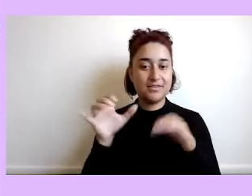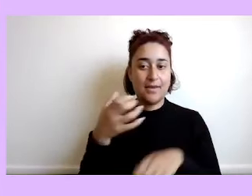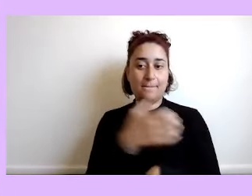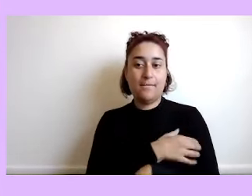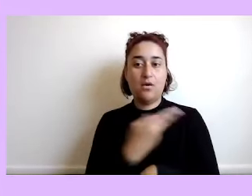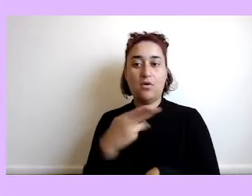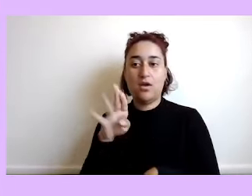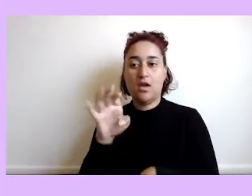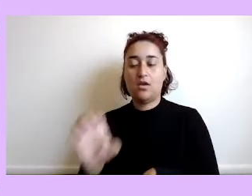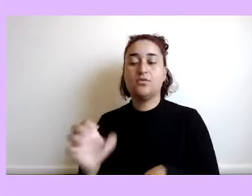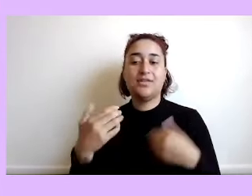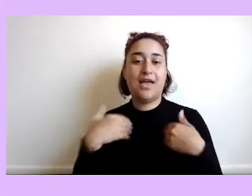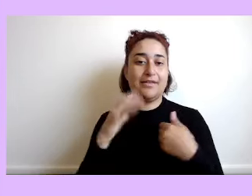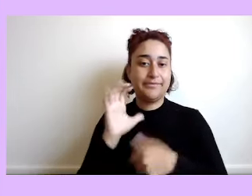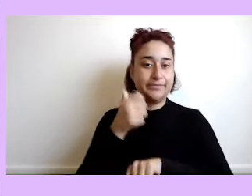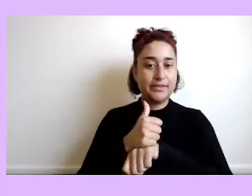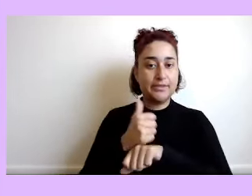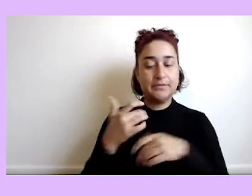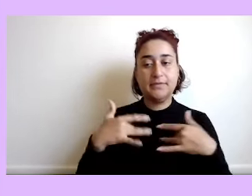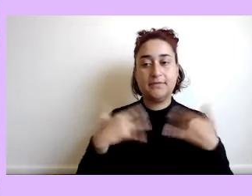basically,